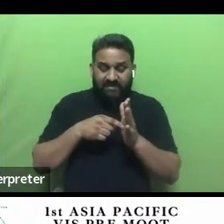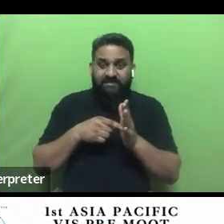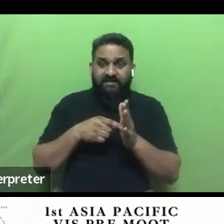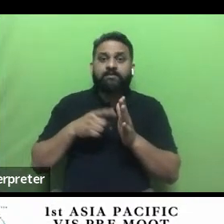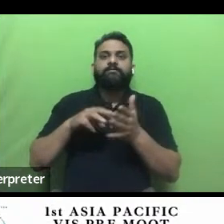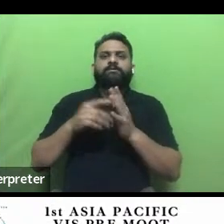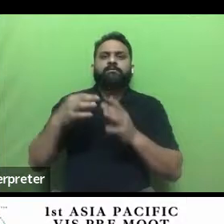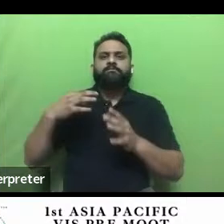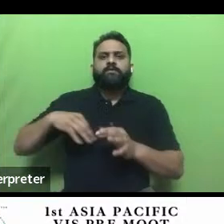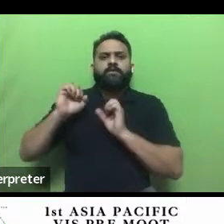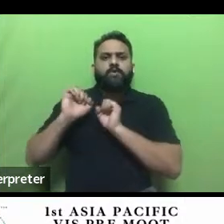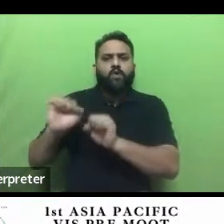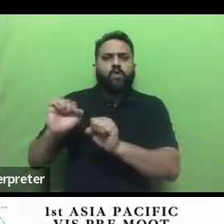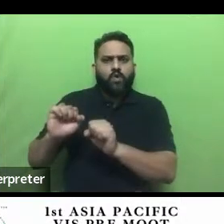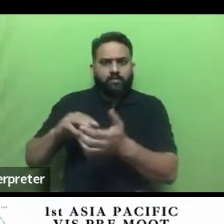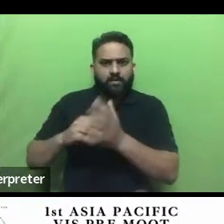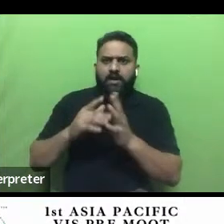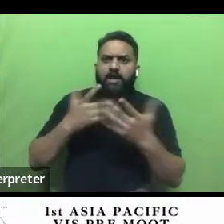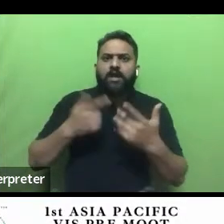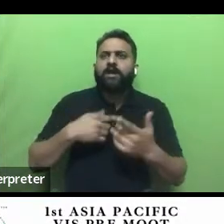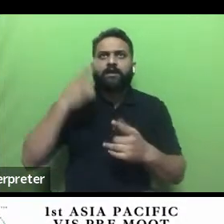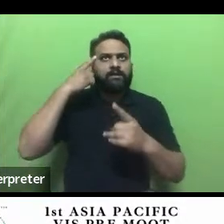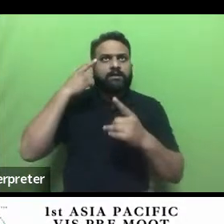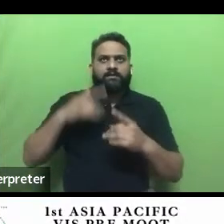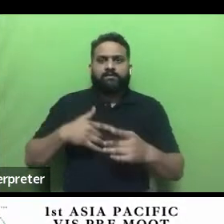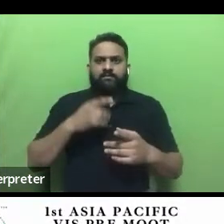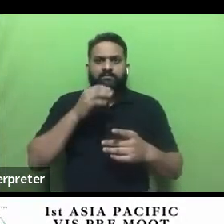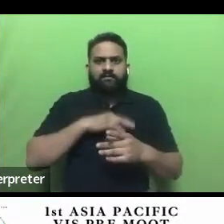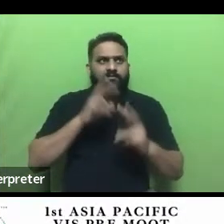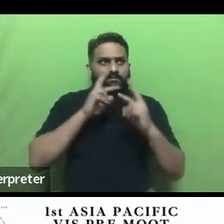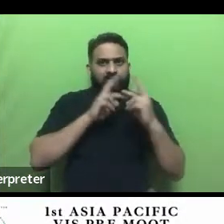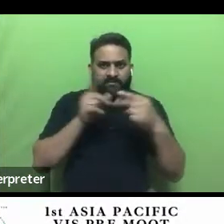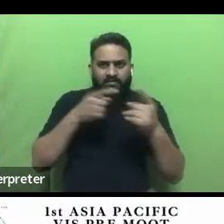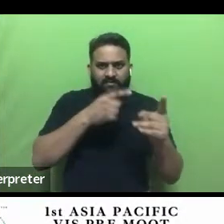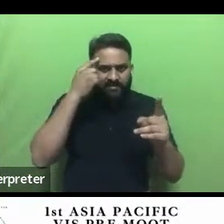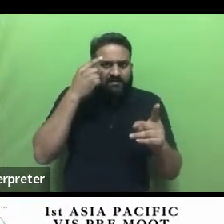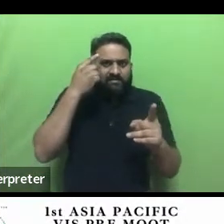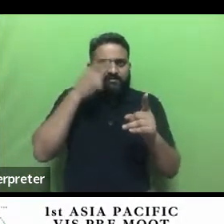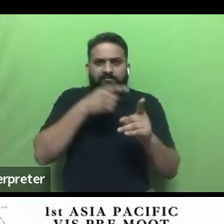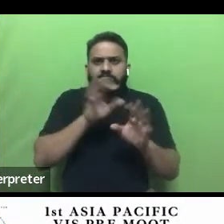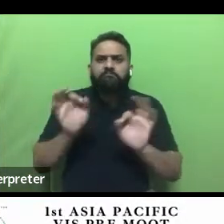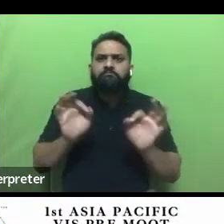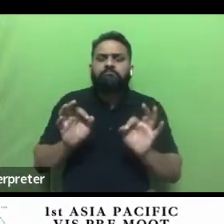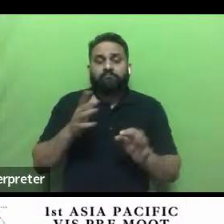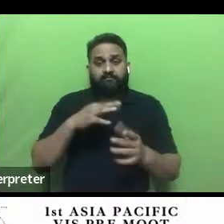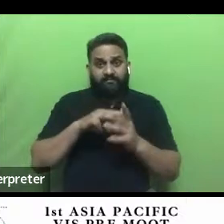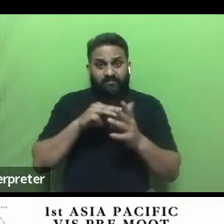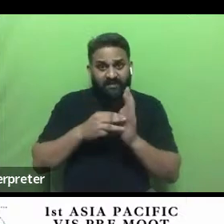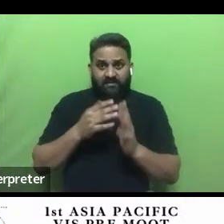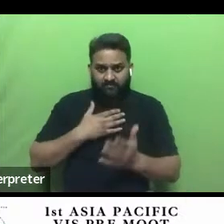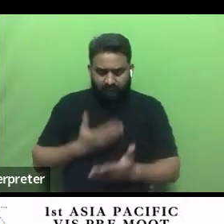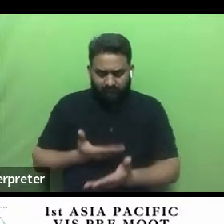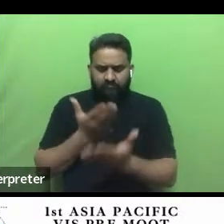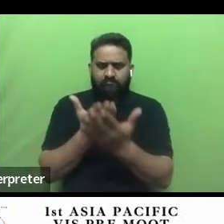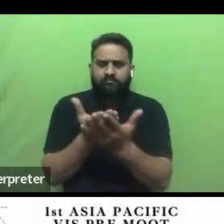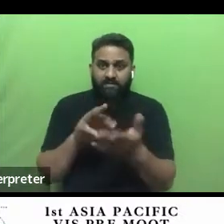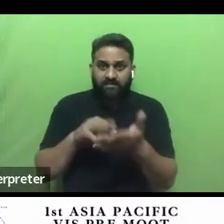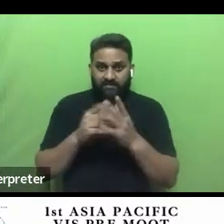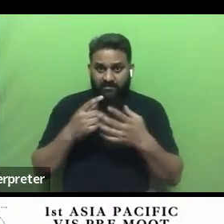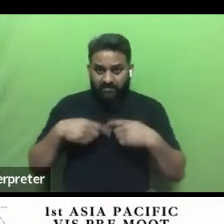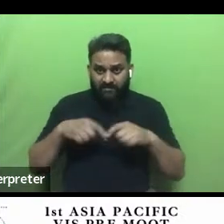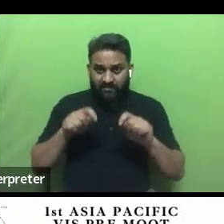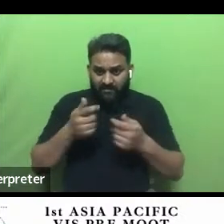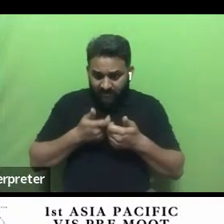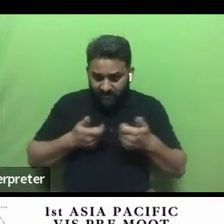and without the consent of the respondent. Therefore, it is our submission that this arbitration agreement